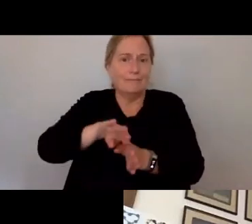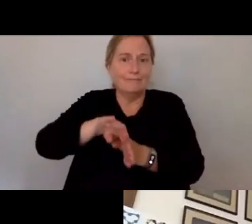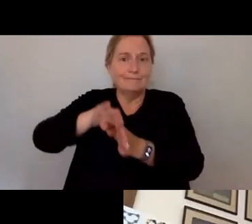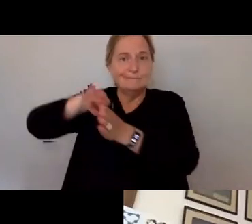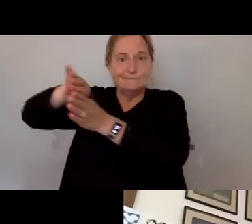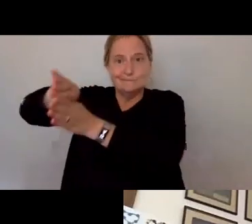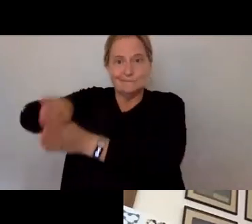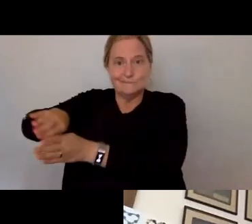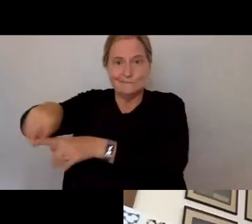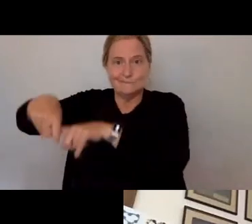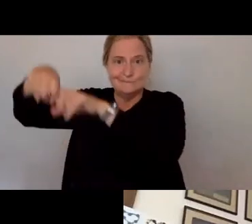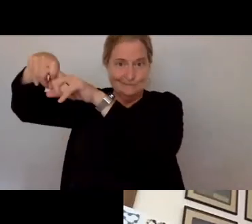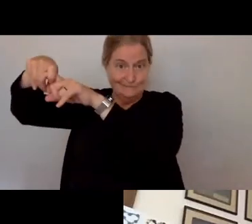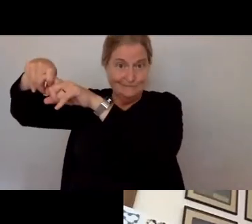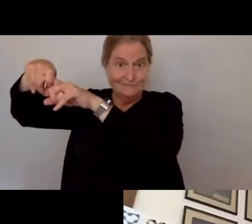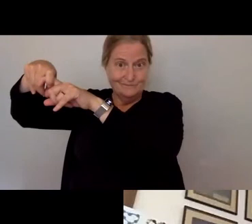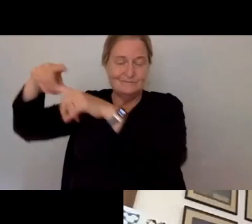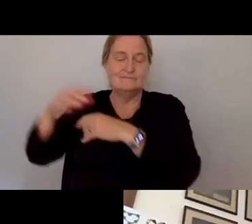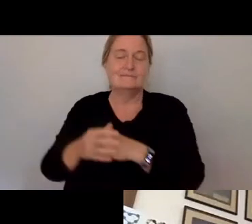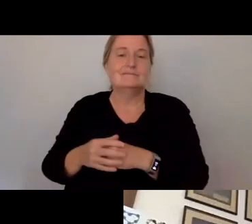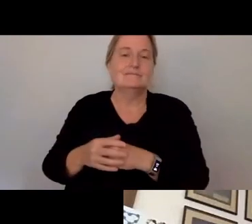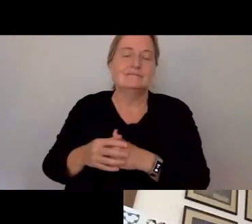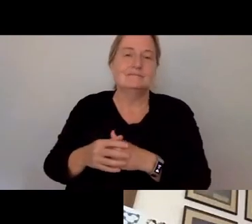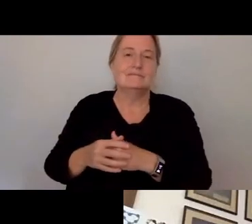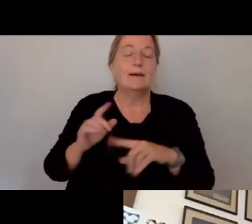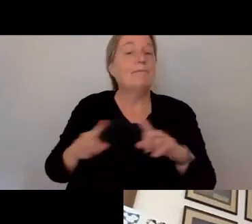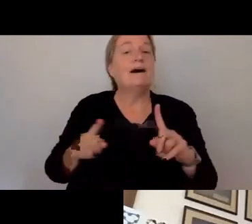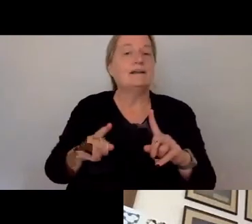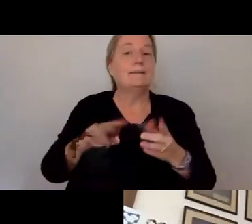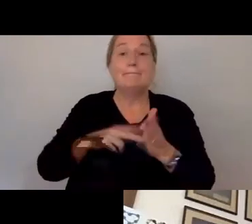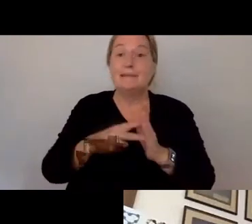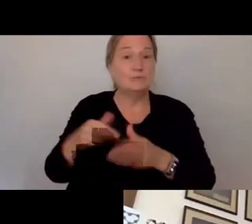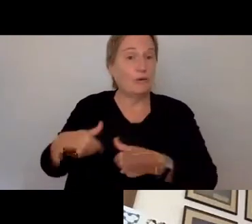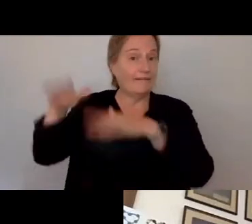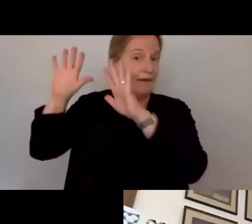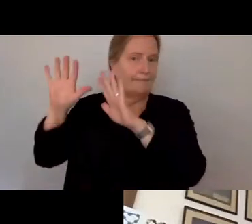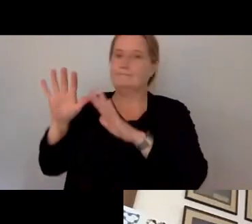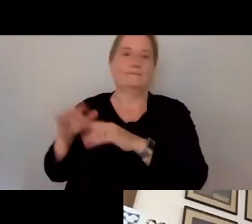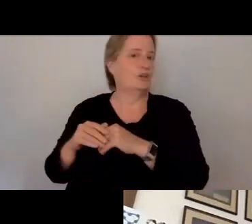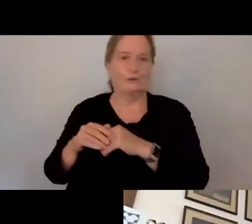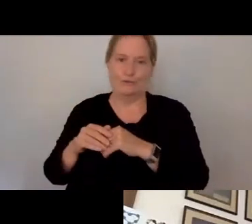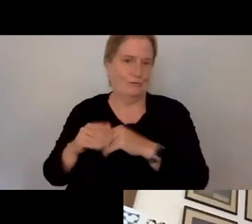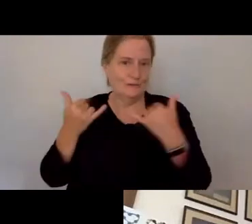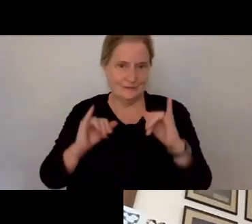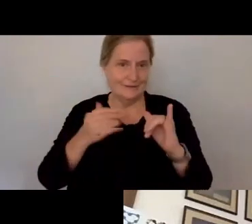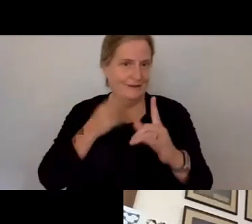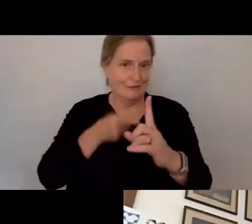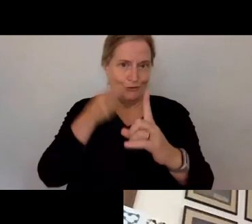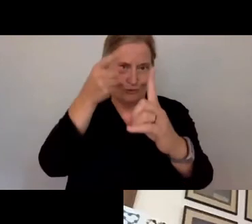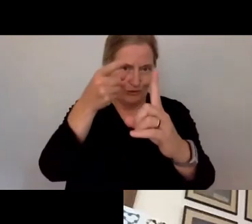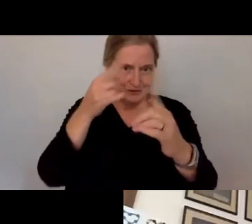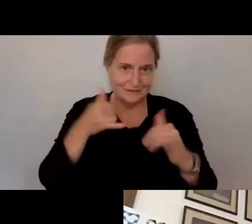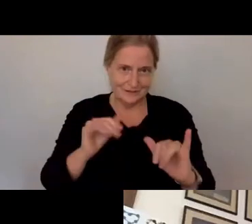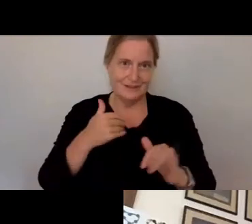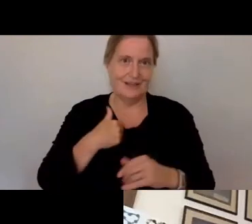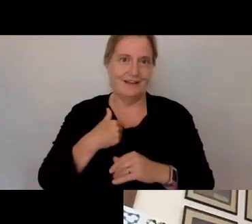But it's not stopping where we want to go. And Avery, to your point, you know, there was a couple of news articles that were done on it.